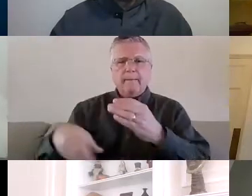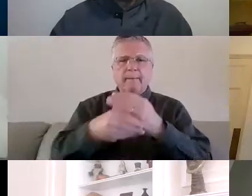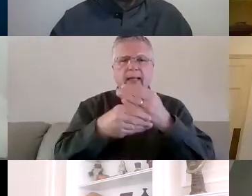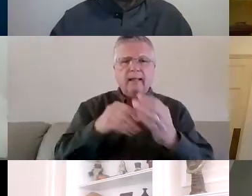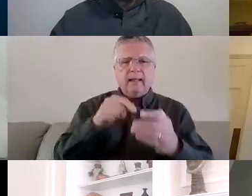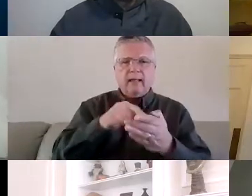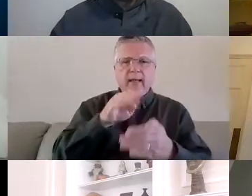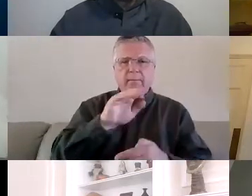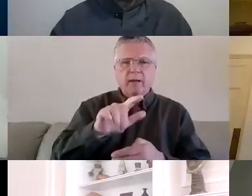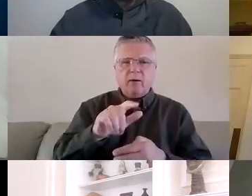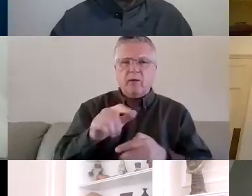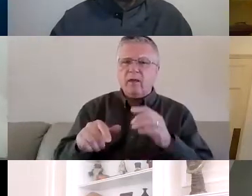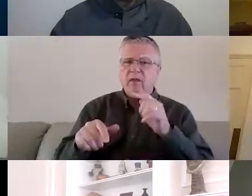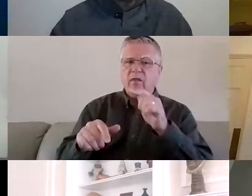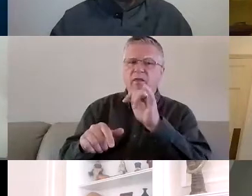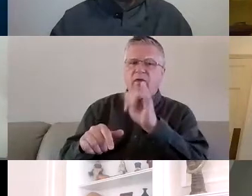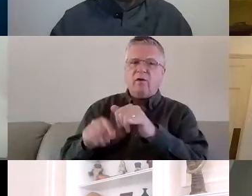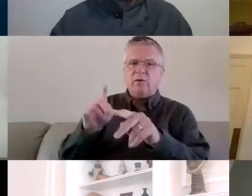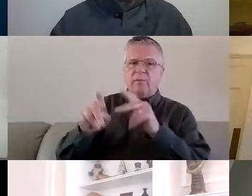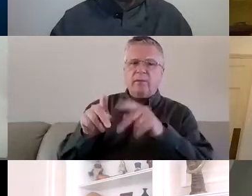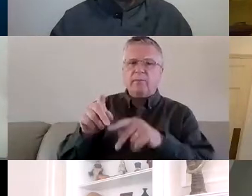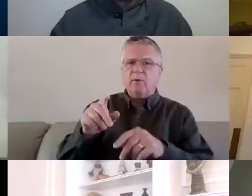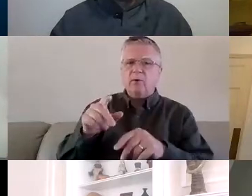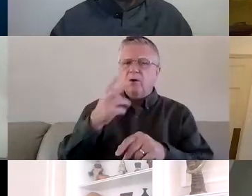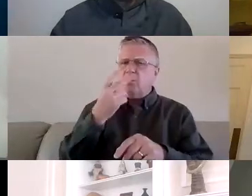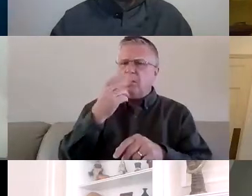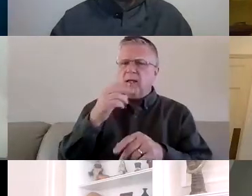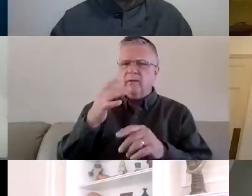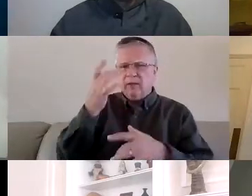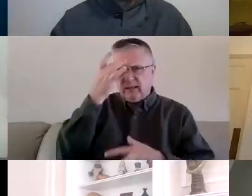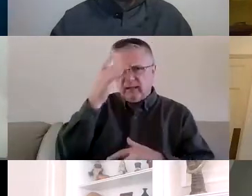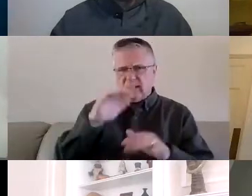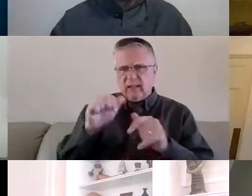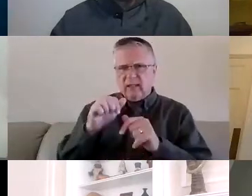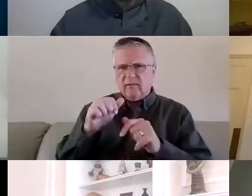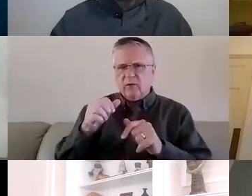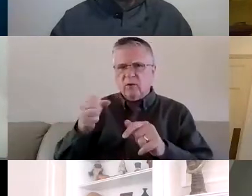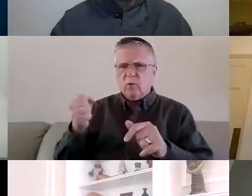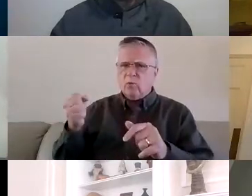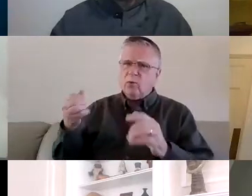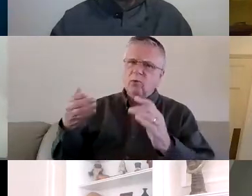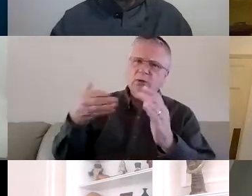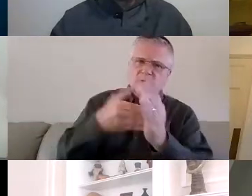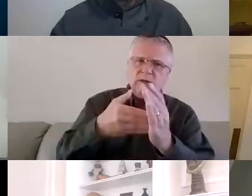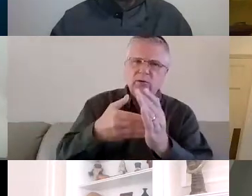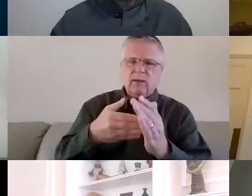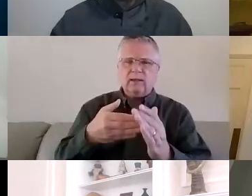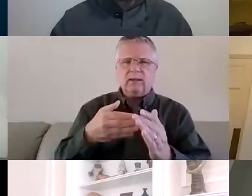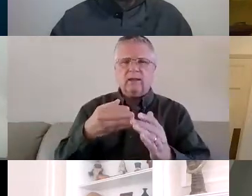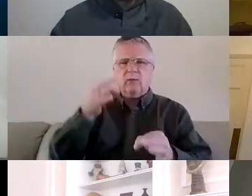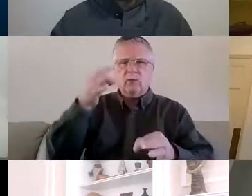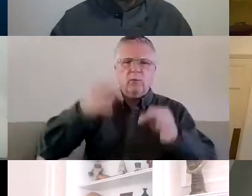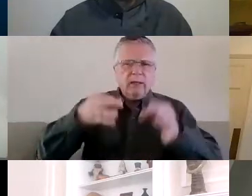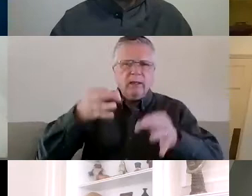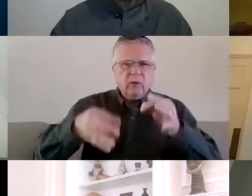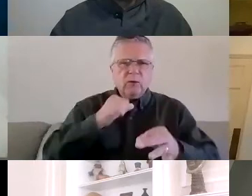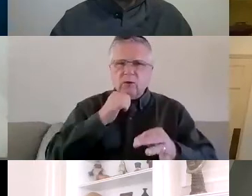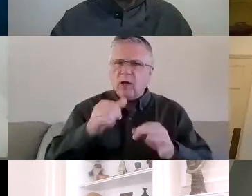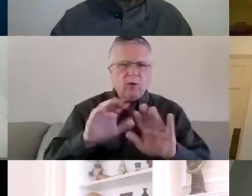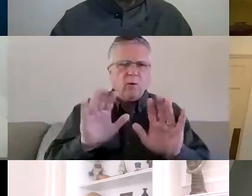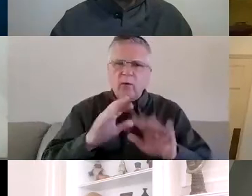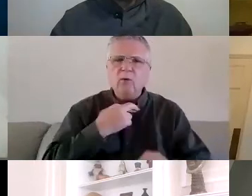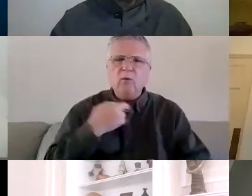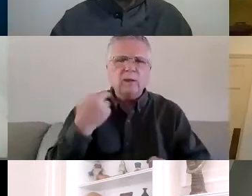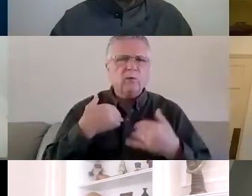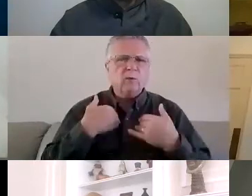individuals that didn't believe in sick leave would take us to court, and I don't want to jeopardize what we already won. So again, as you mentioned,